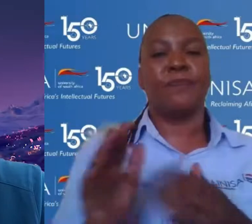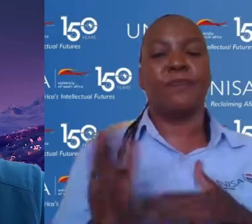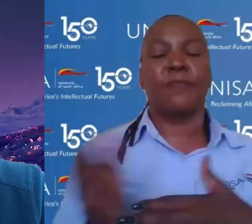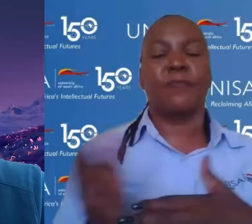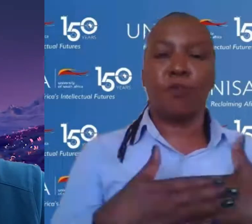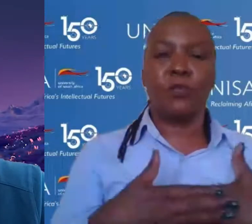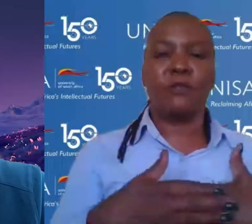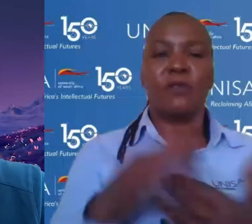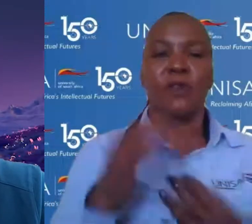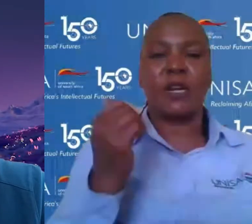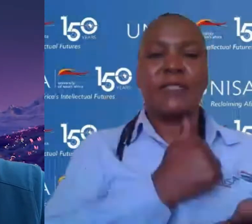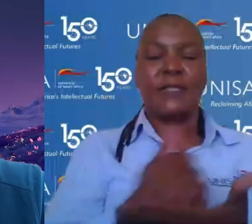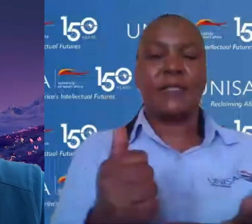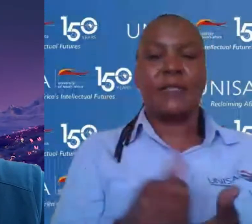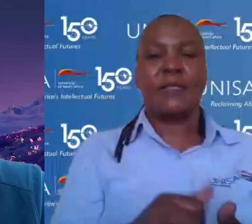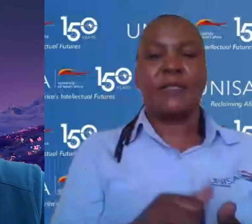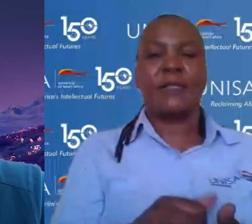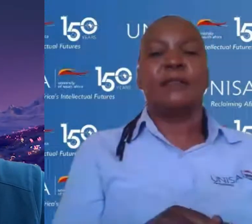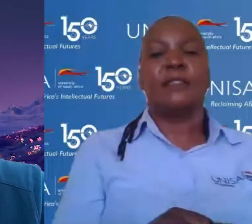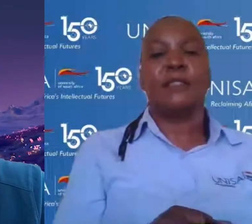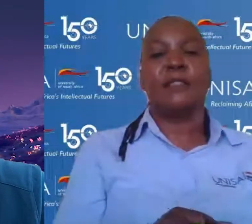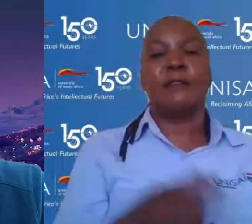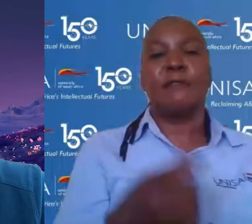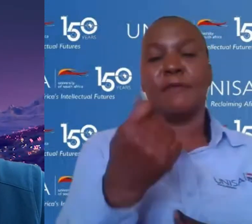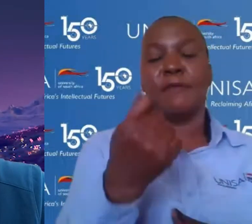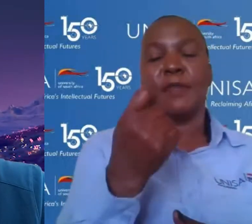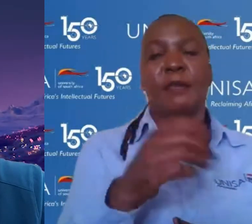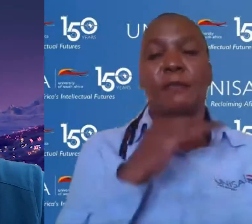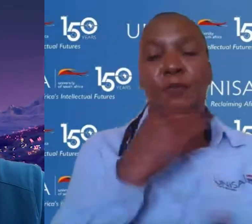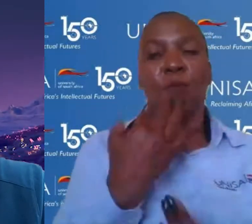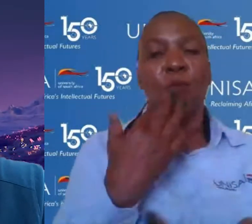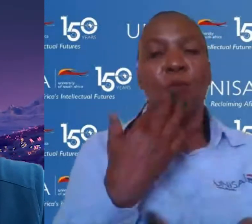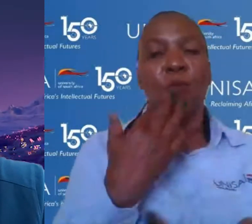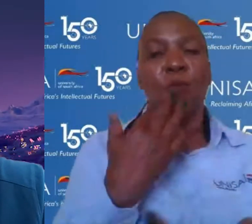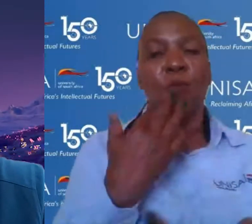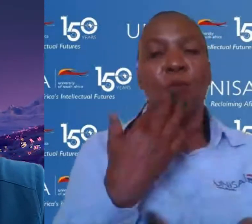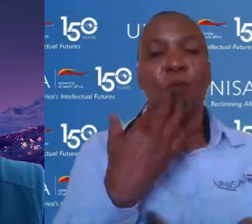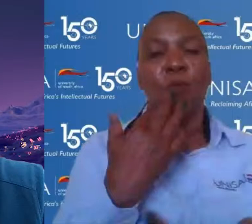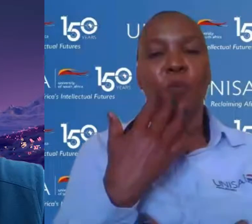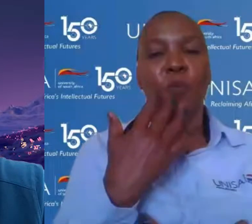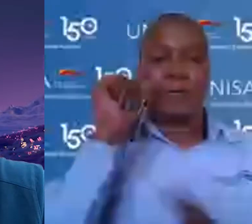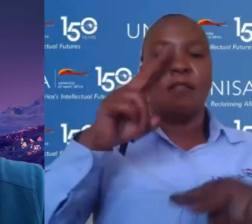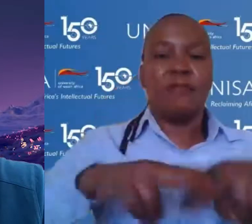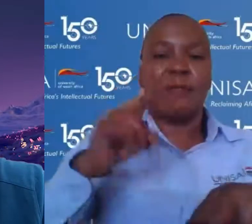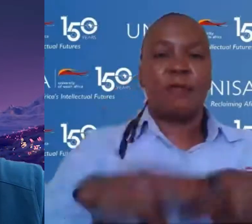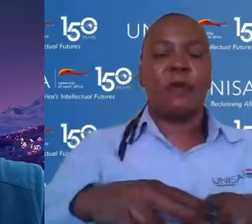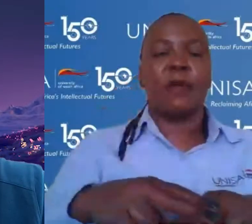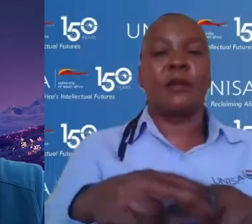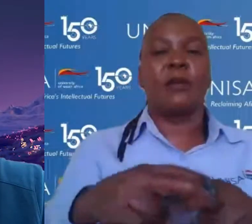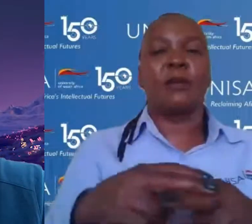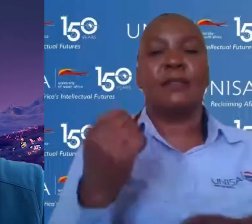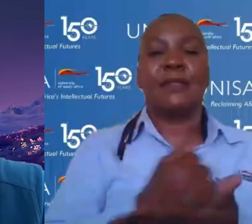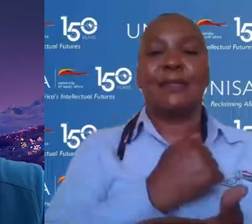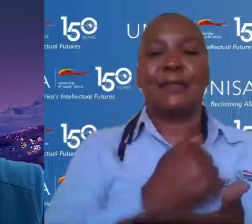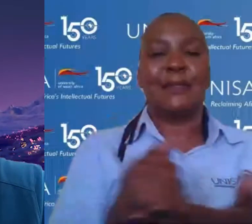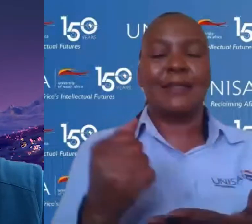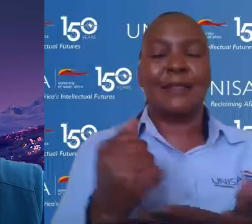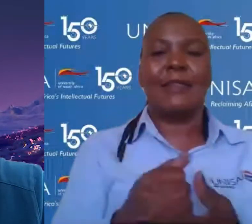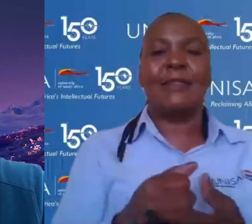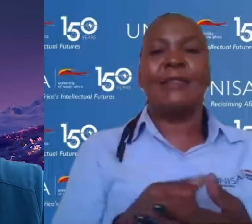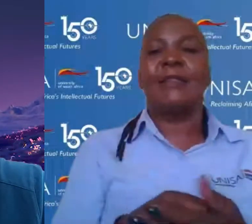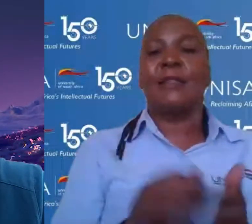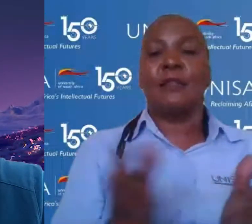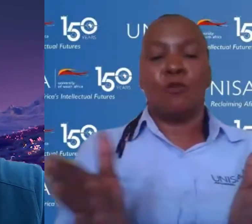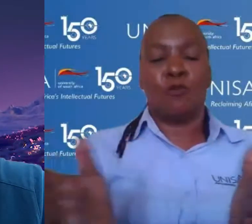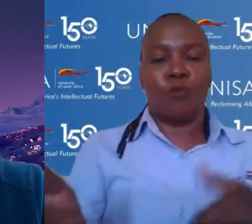is the 16th. The last day of registration coincides with the last day by when you need to